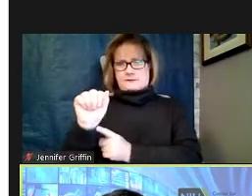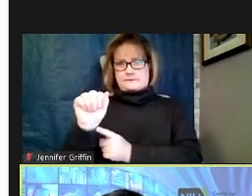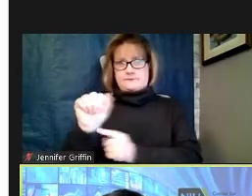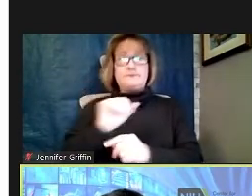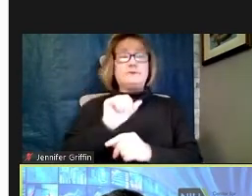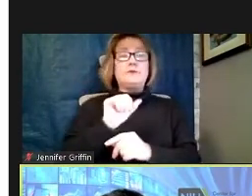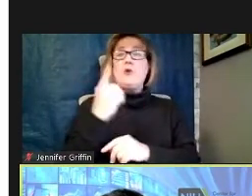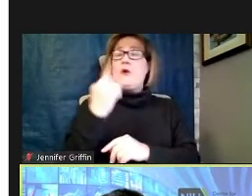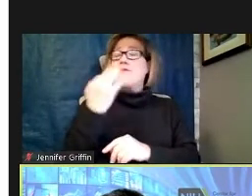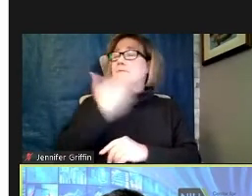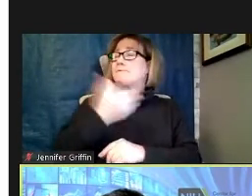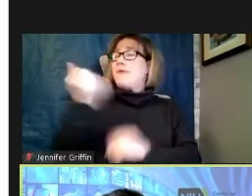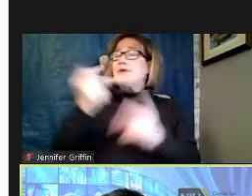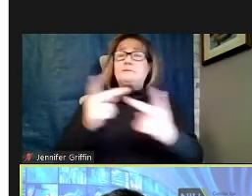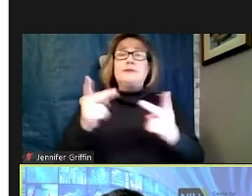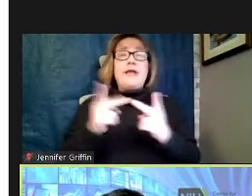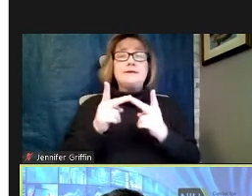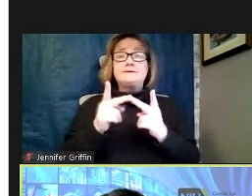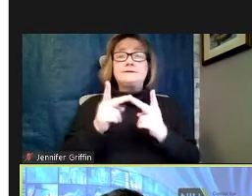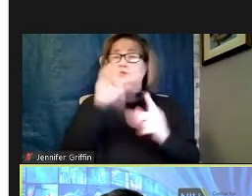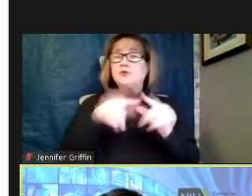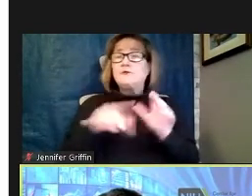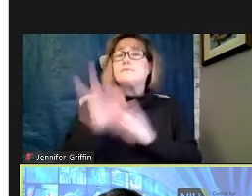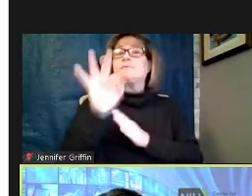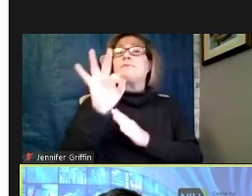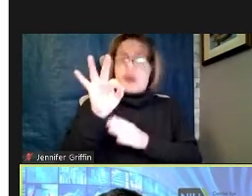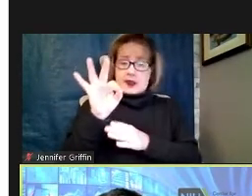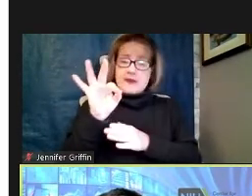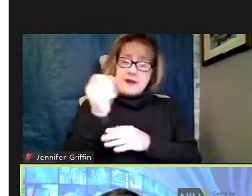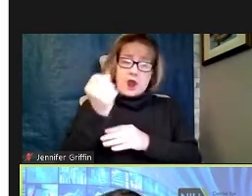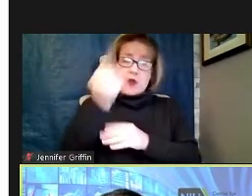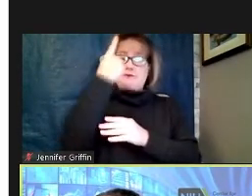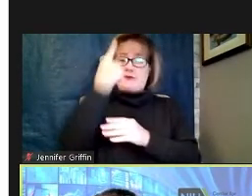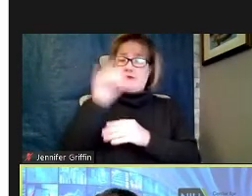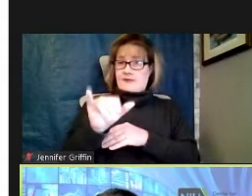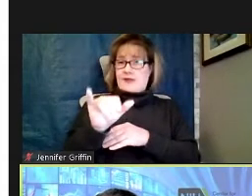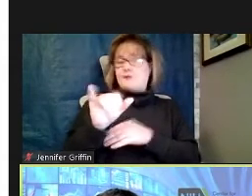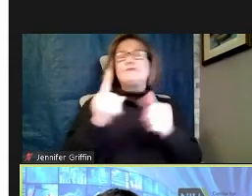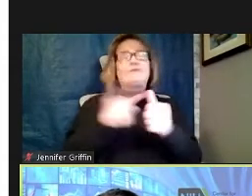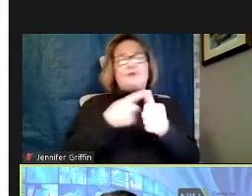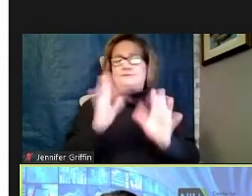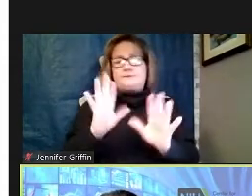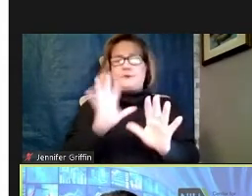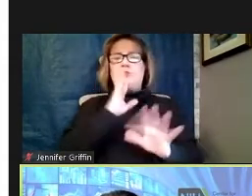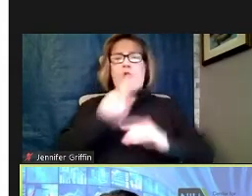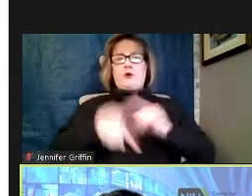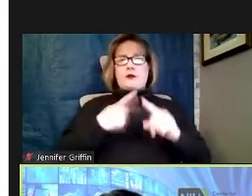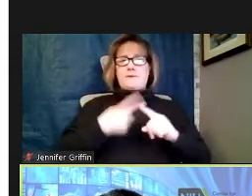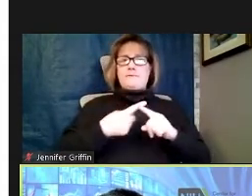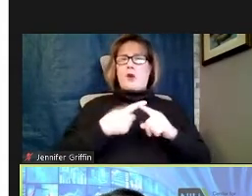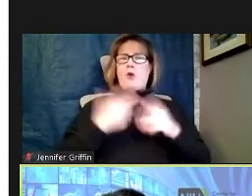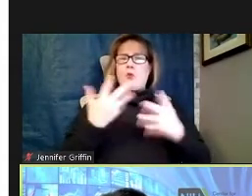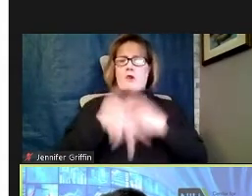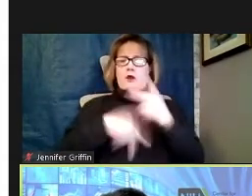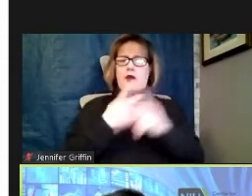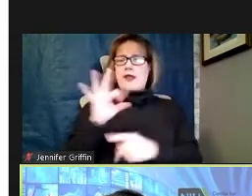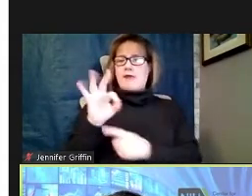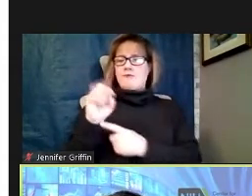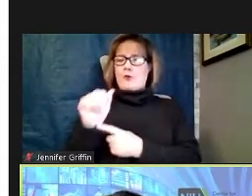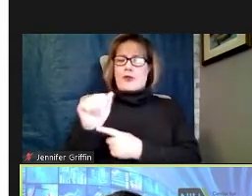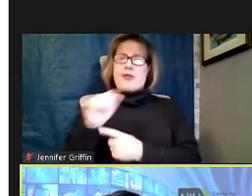one of the best places to go to understand that, well, first let's talk about what kind of FOAs there